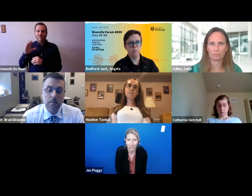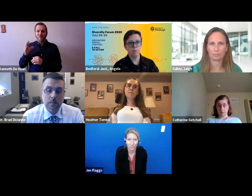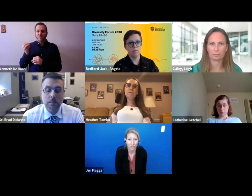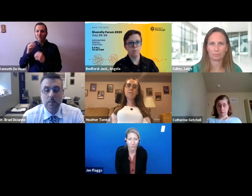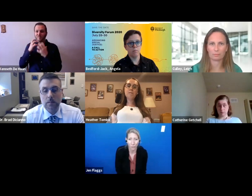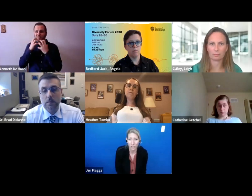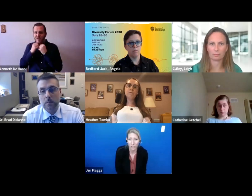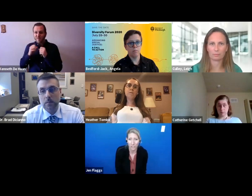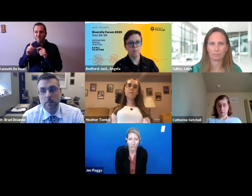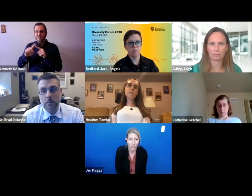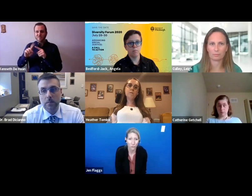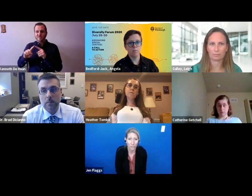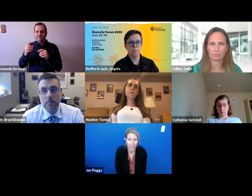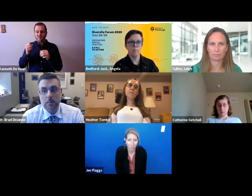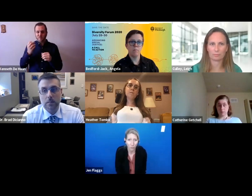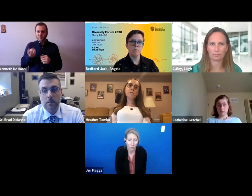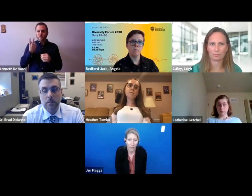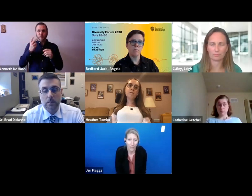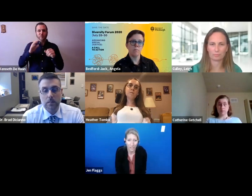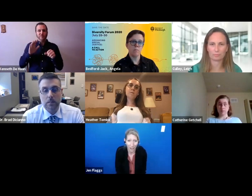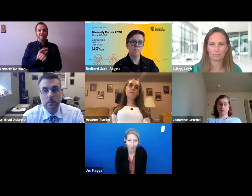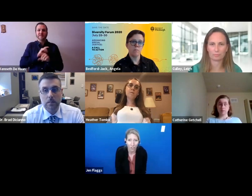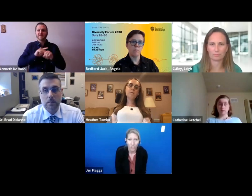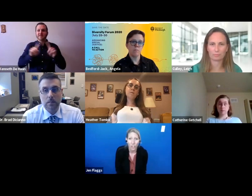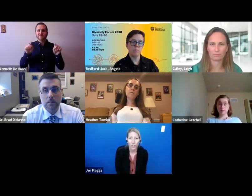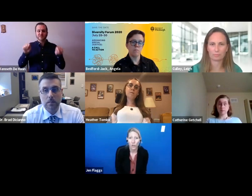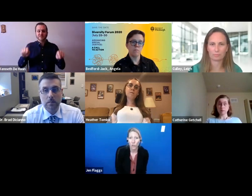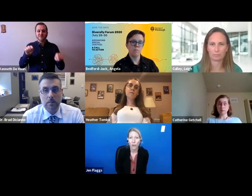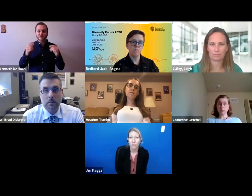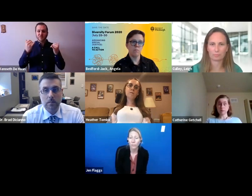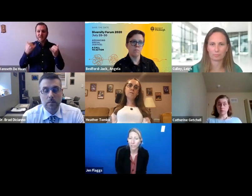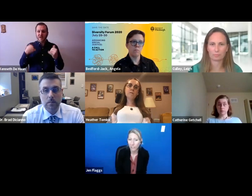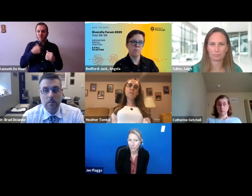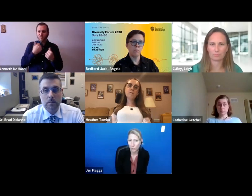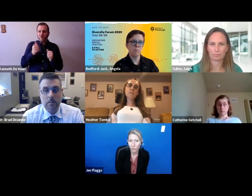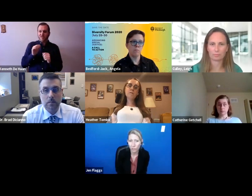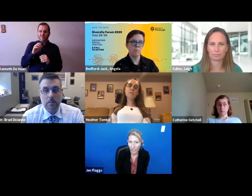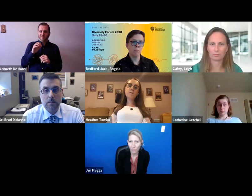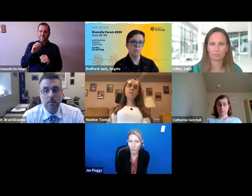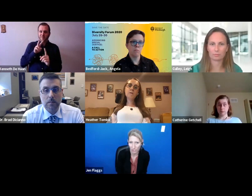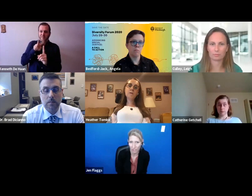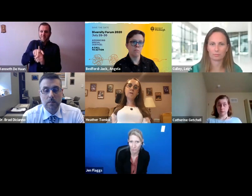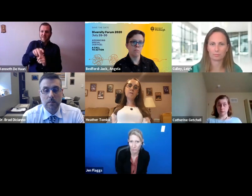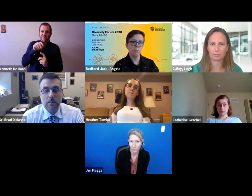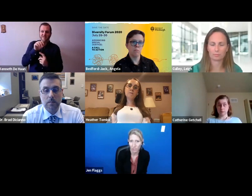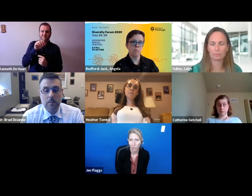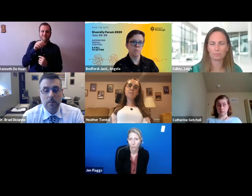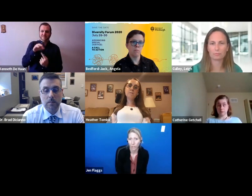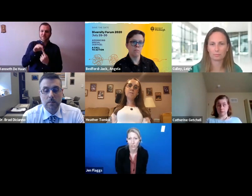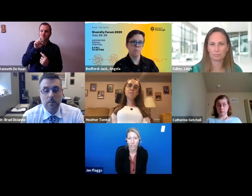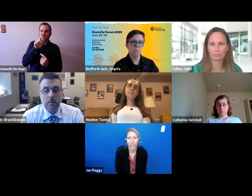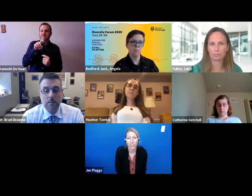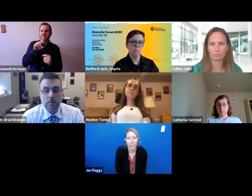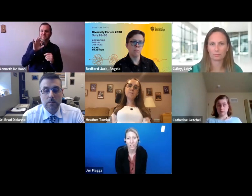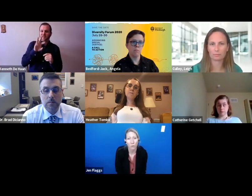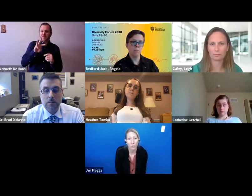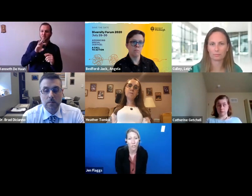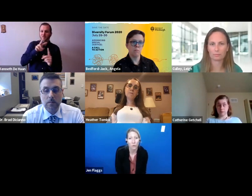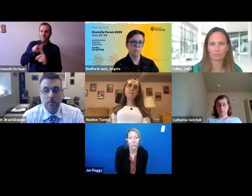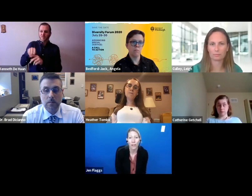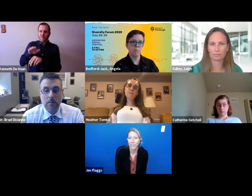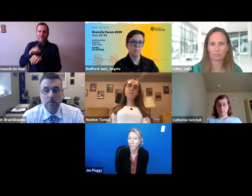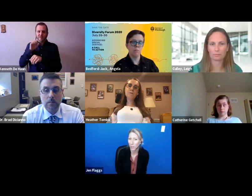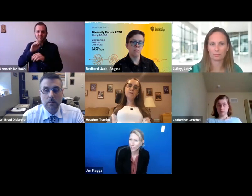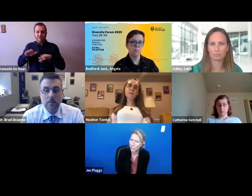set of linguistic skills separate from ASL. So you have completely two different language systems within education. Now we're